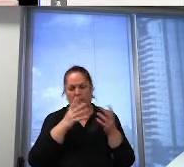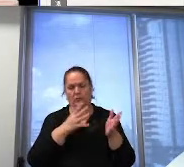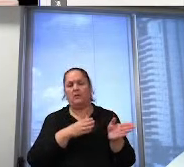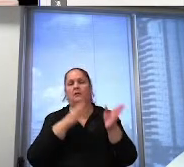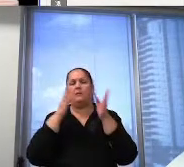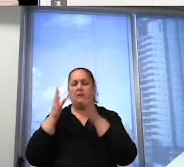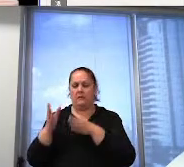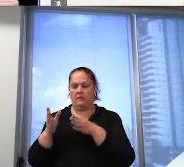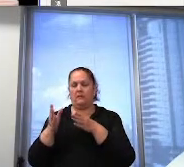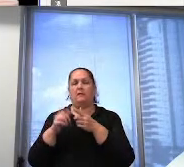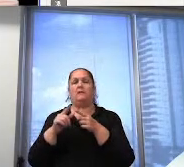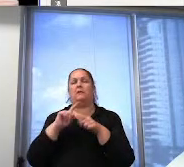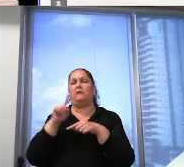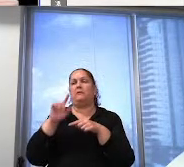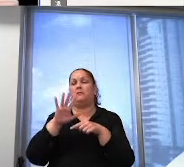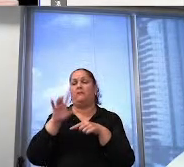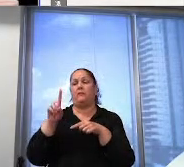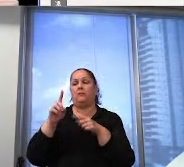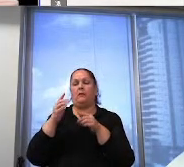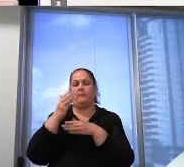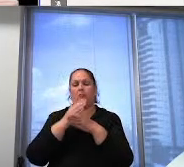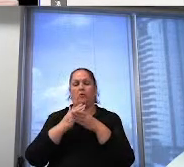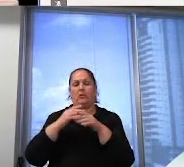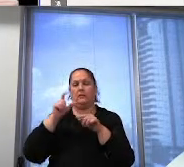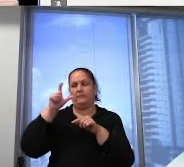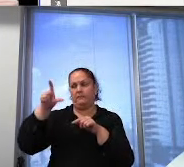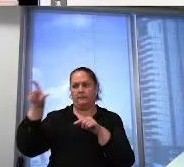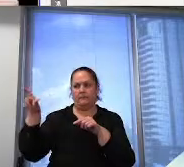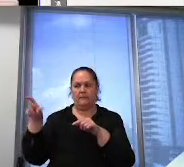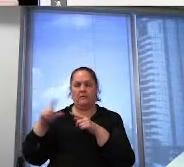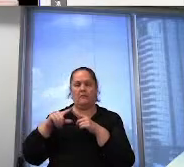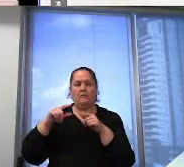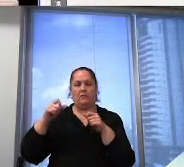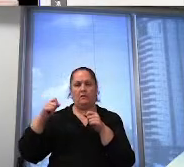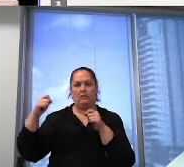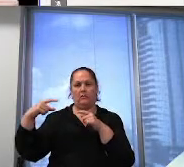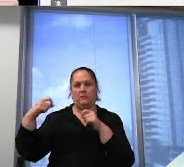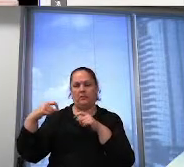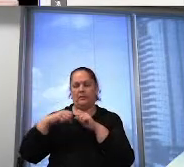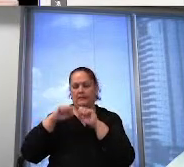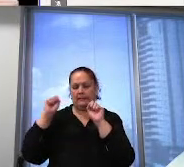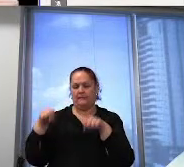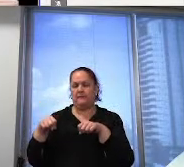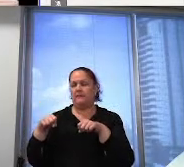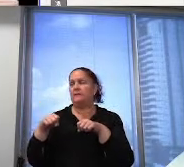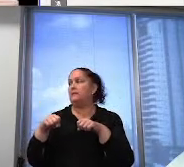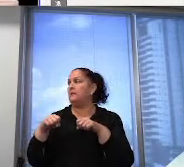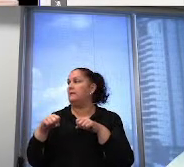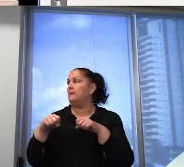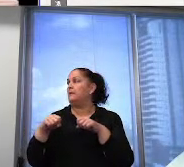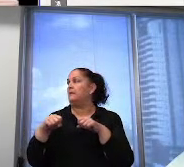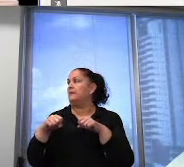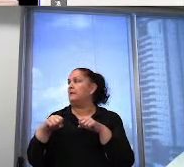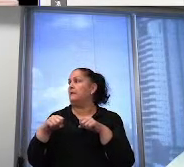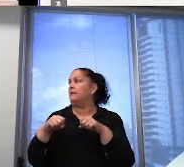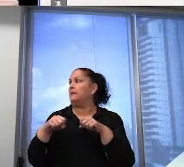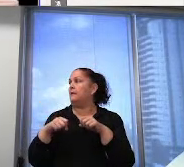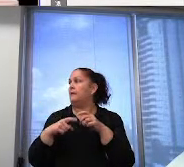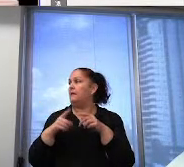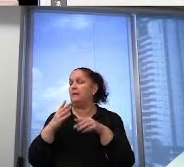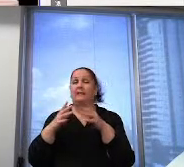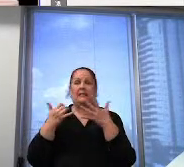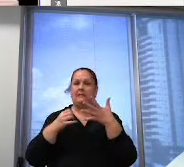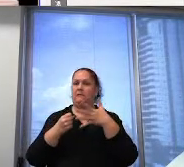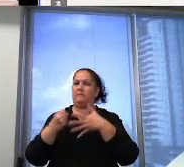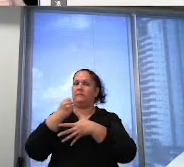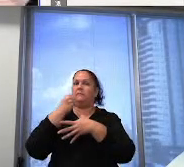that initial work through of those 51 segments of transmission system. So that first through is complete. They